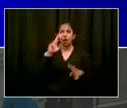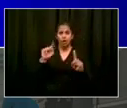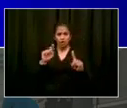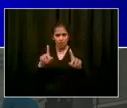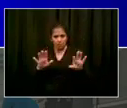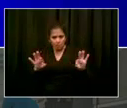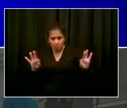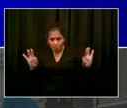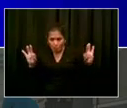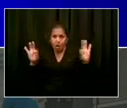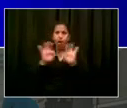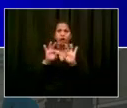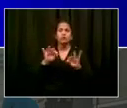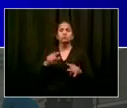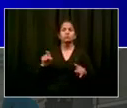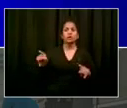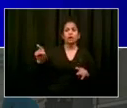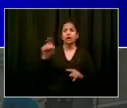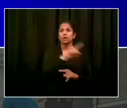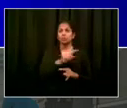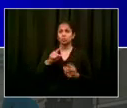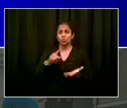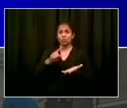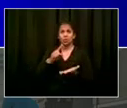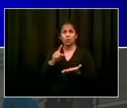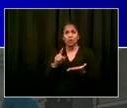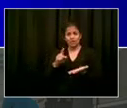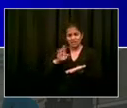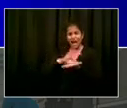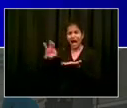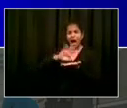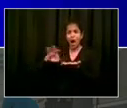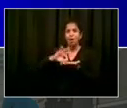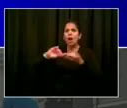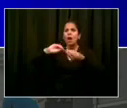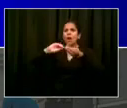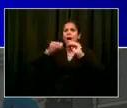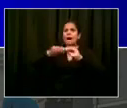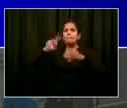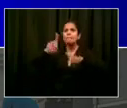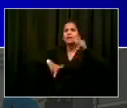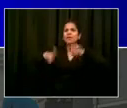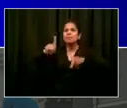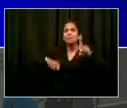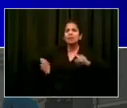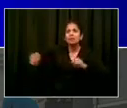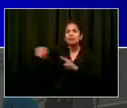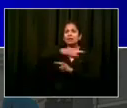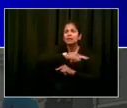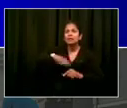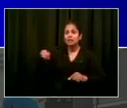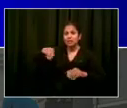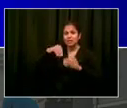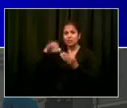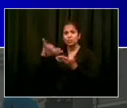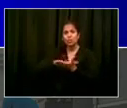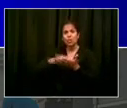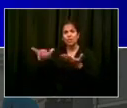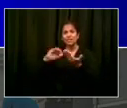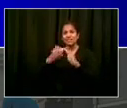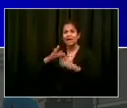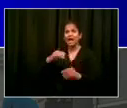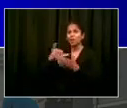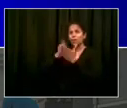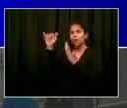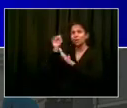we get in Washington, and we know that means decisions will be made that will affect every single one of us for years and years ahead based